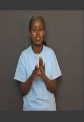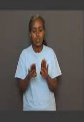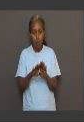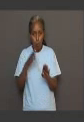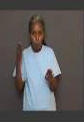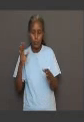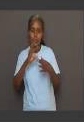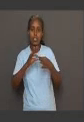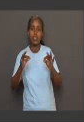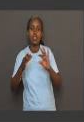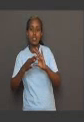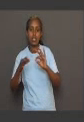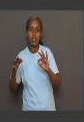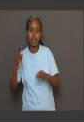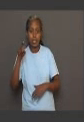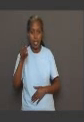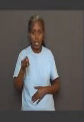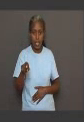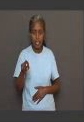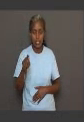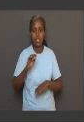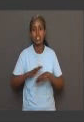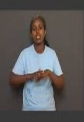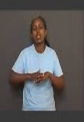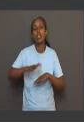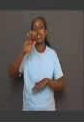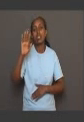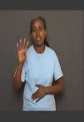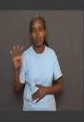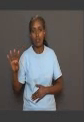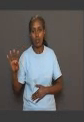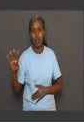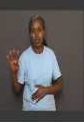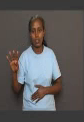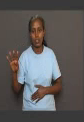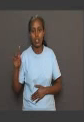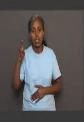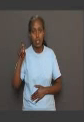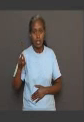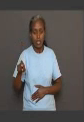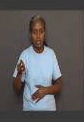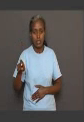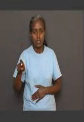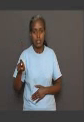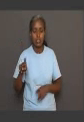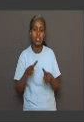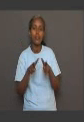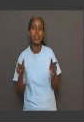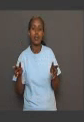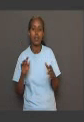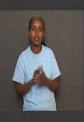open statement, X is greater than 4, X is the